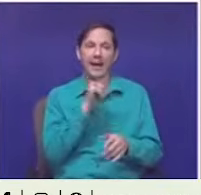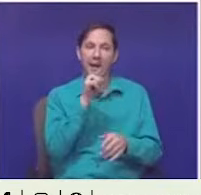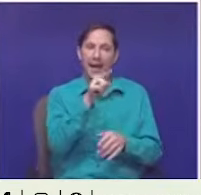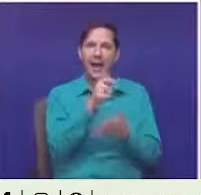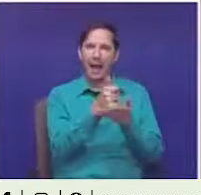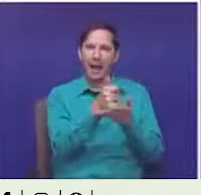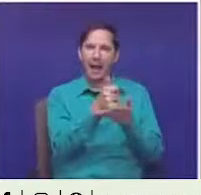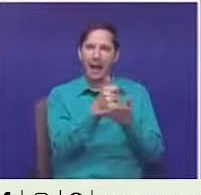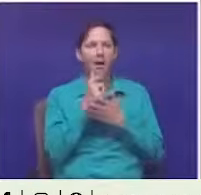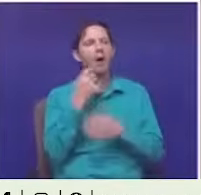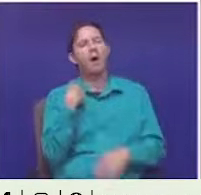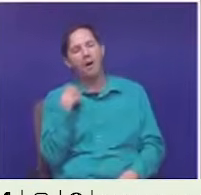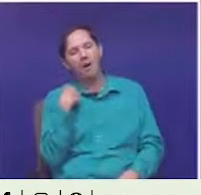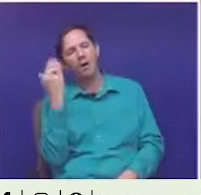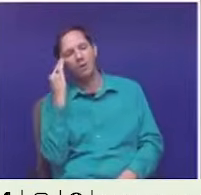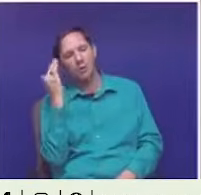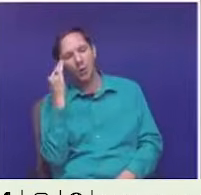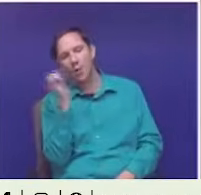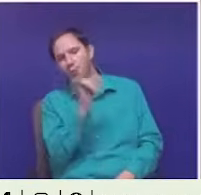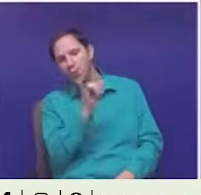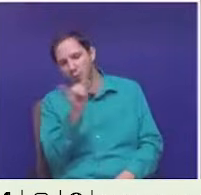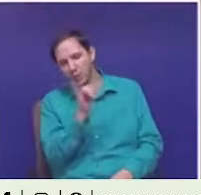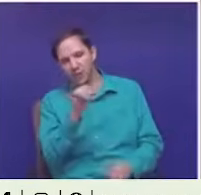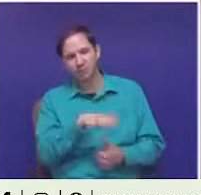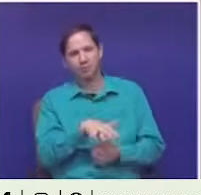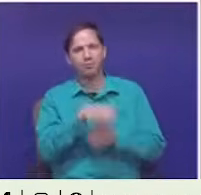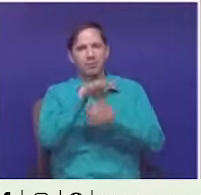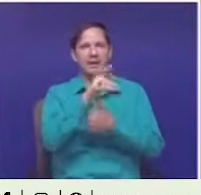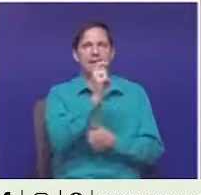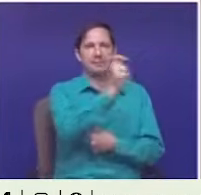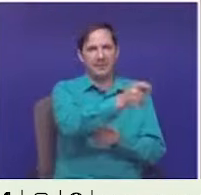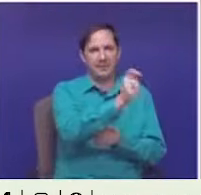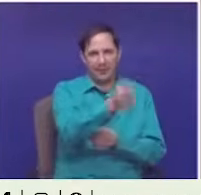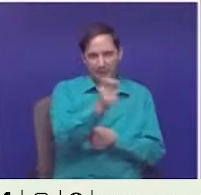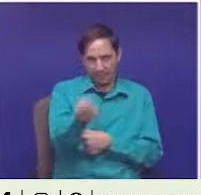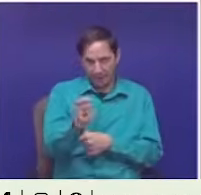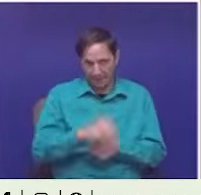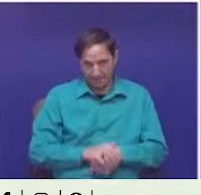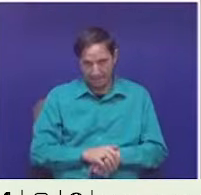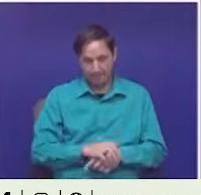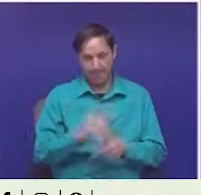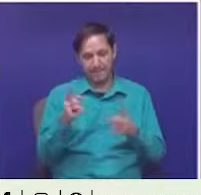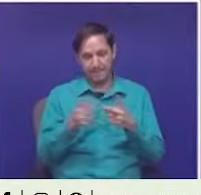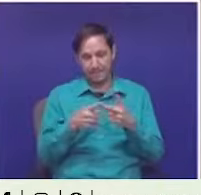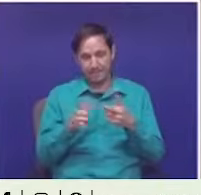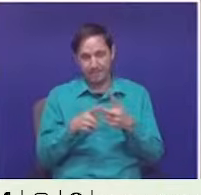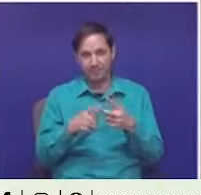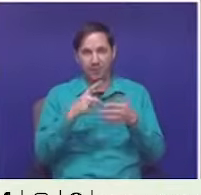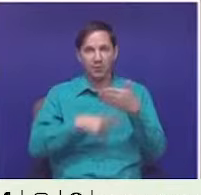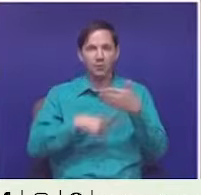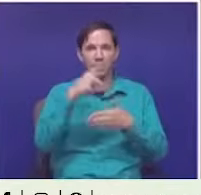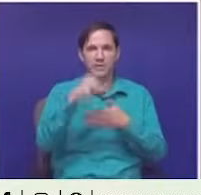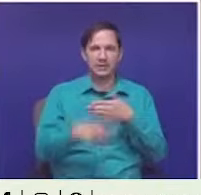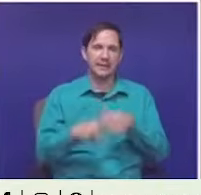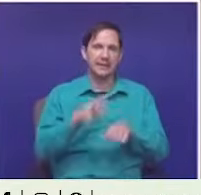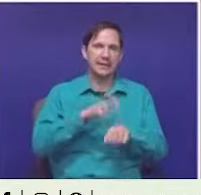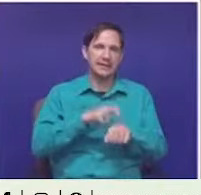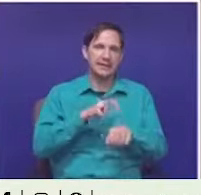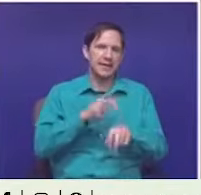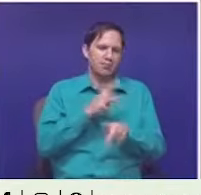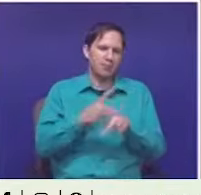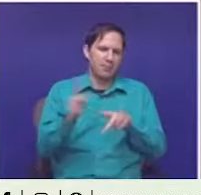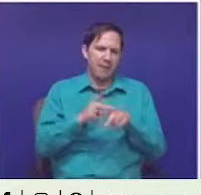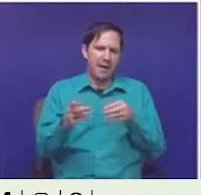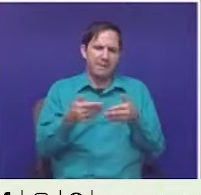priorities. Number two, projects must be better prepared before they enter into implementation, because weak planning at the start